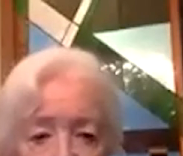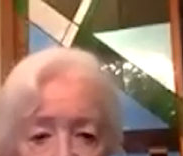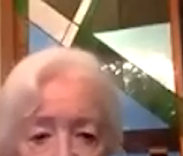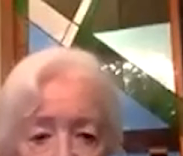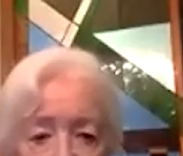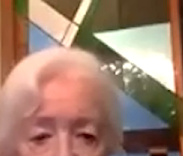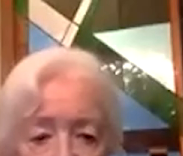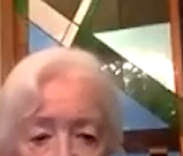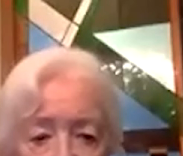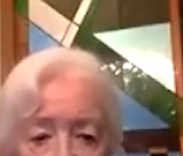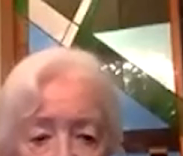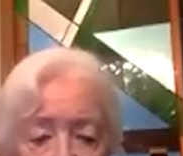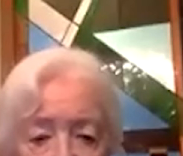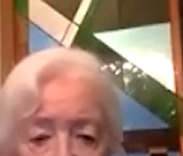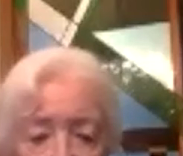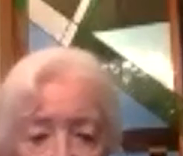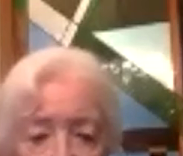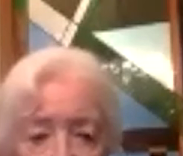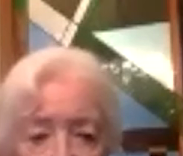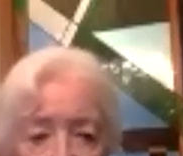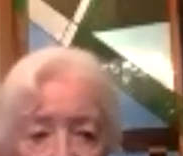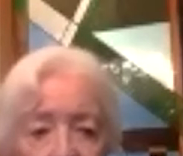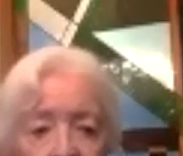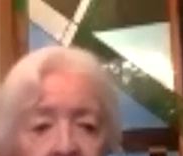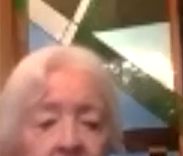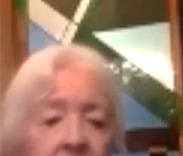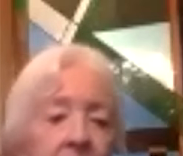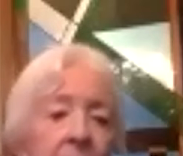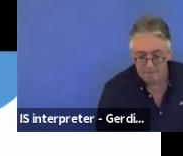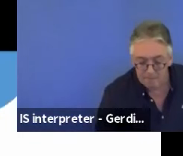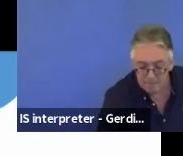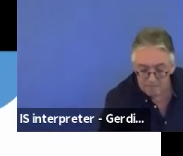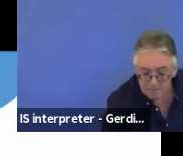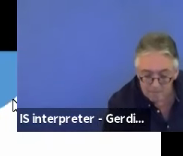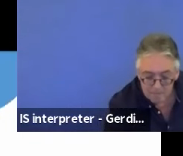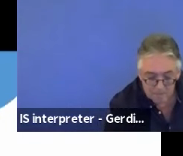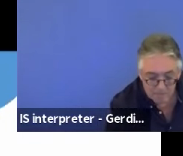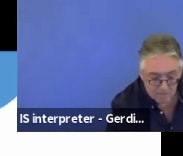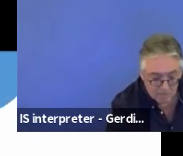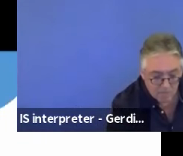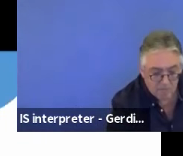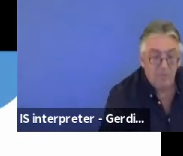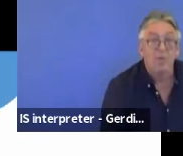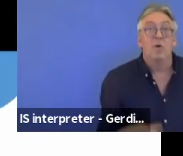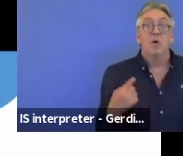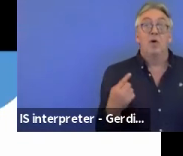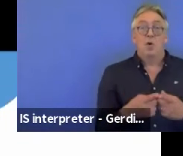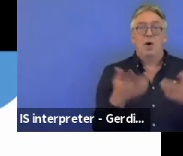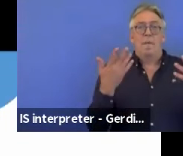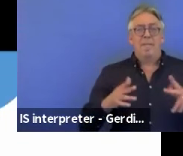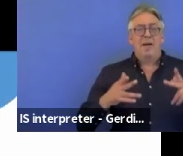Town. I'll go straight ahead with the research. So we conducted a scoping